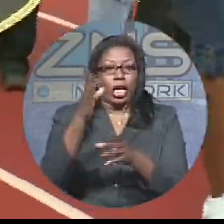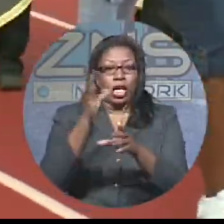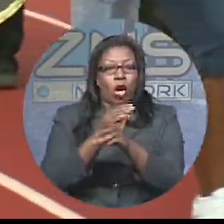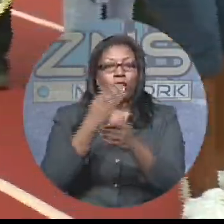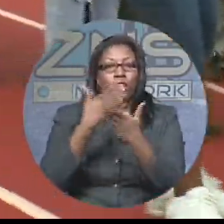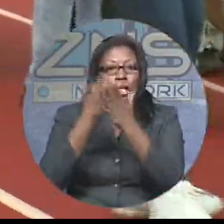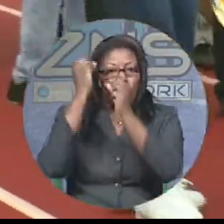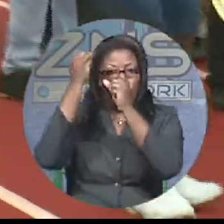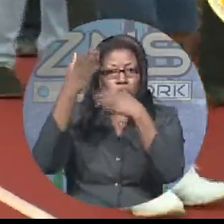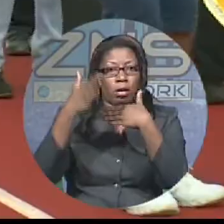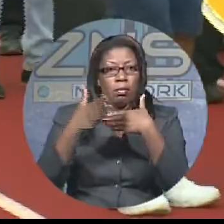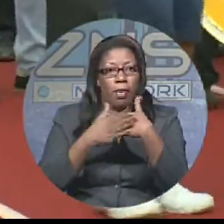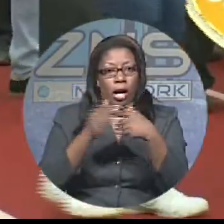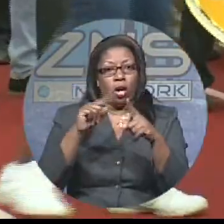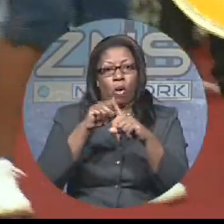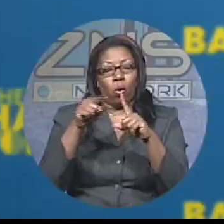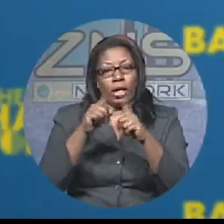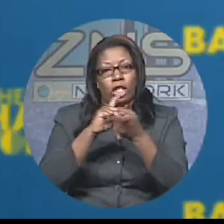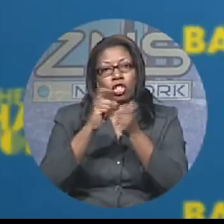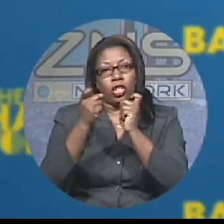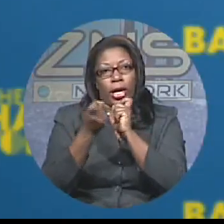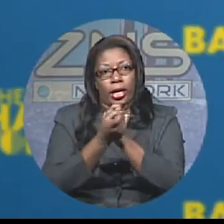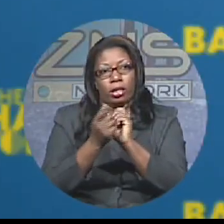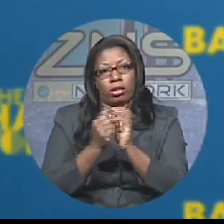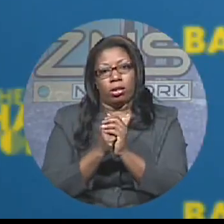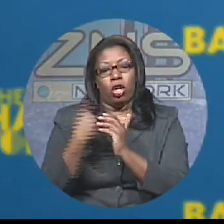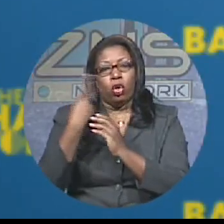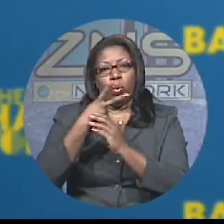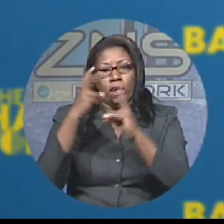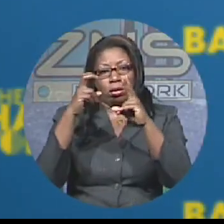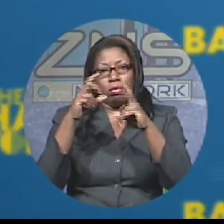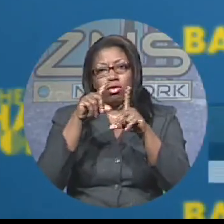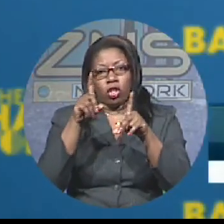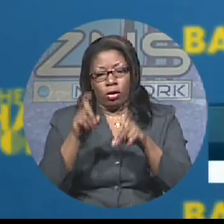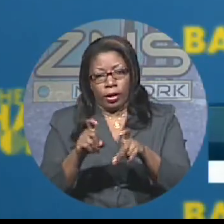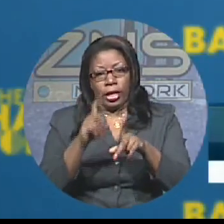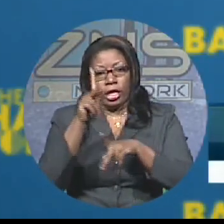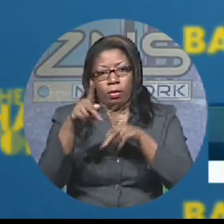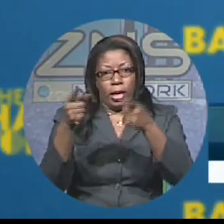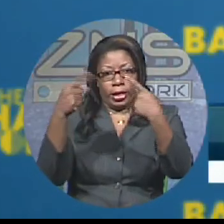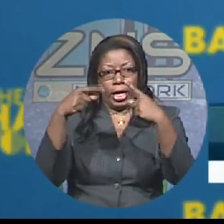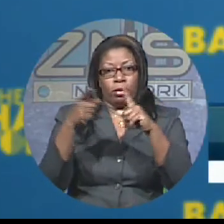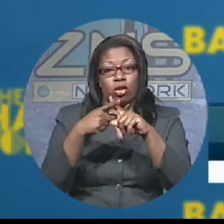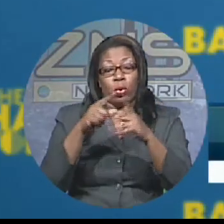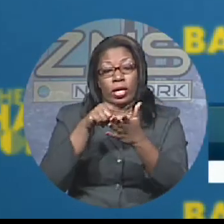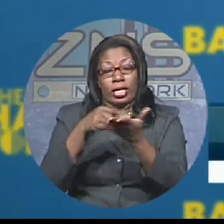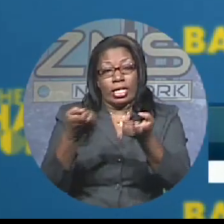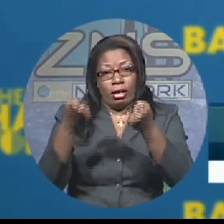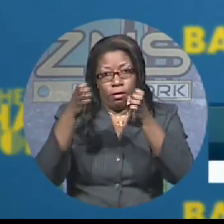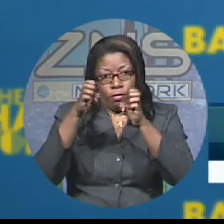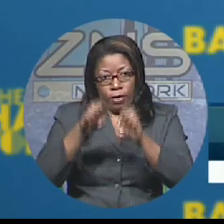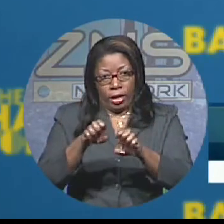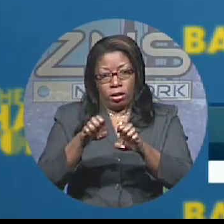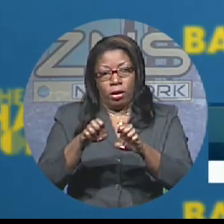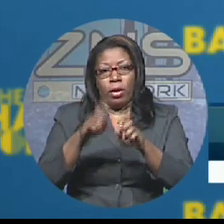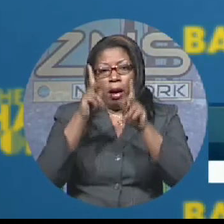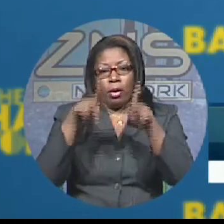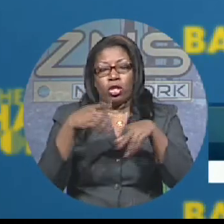venue change. We surveyed the people who came to the event, and those who came to the event